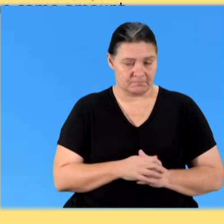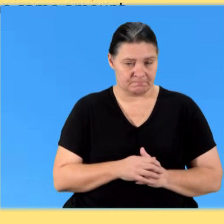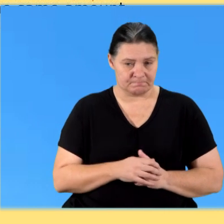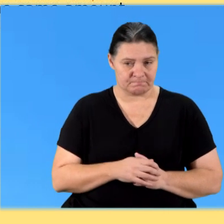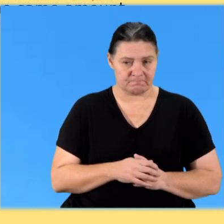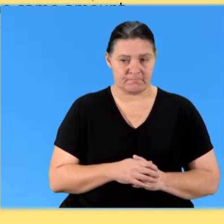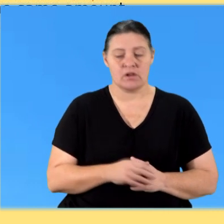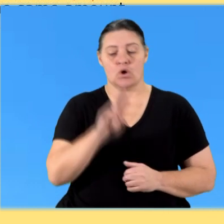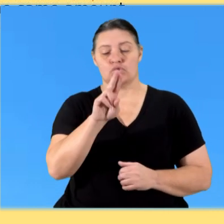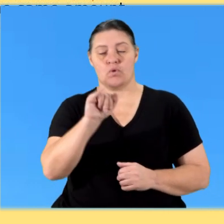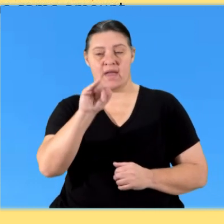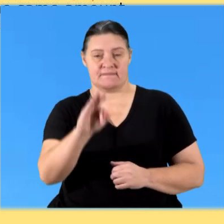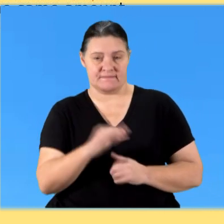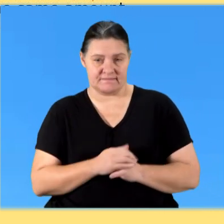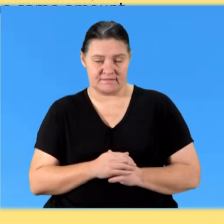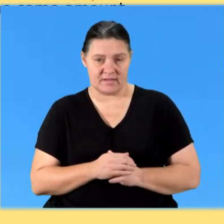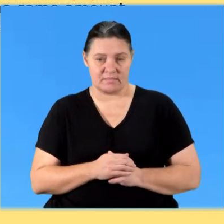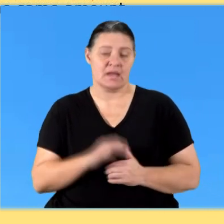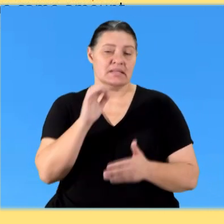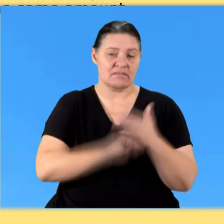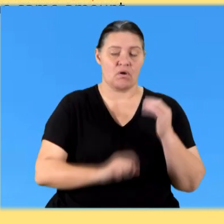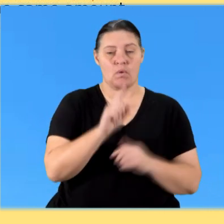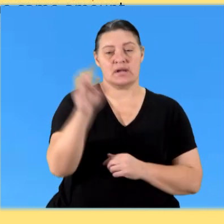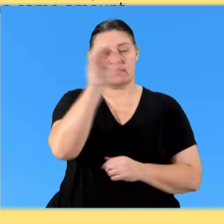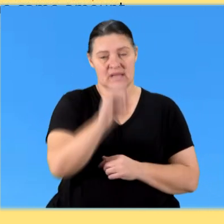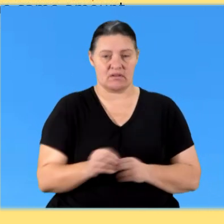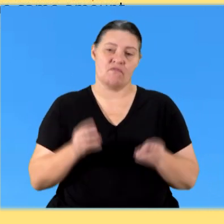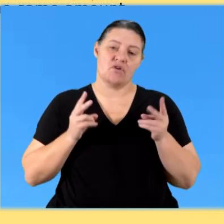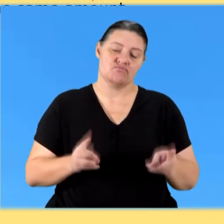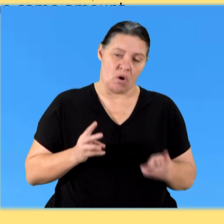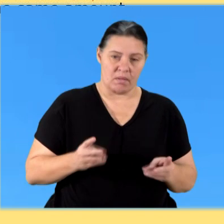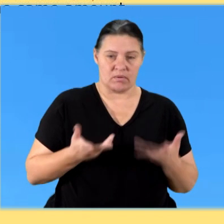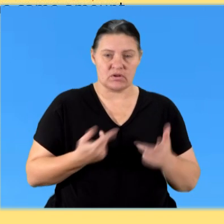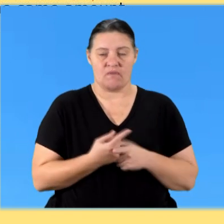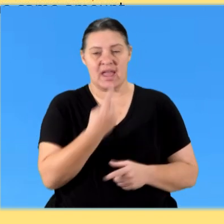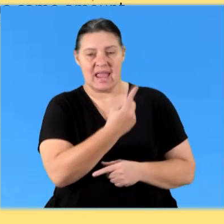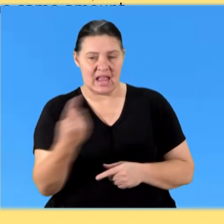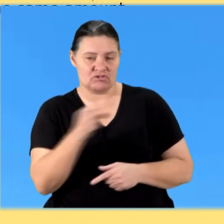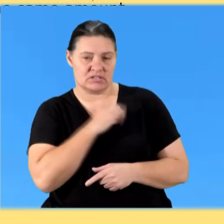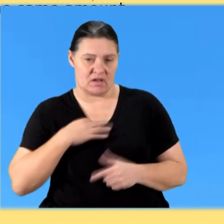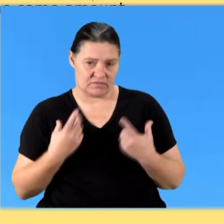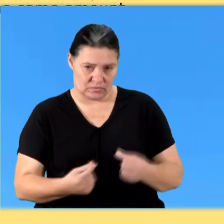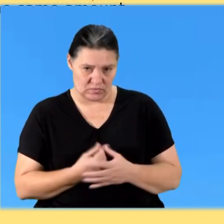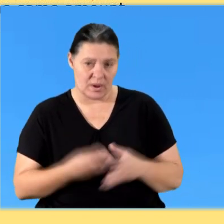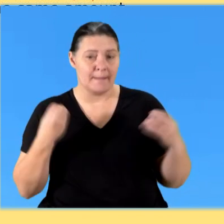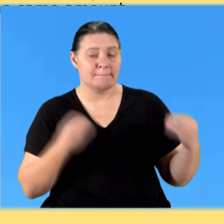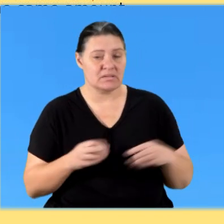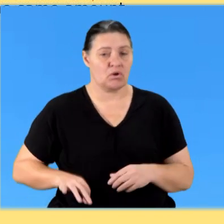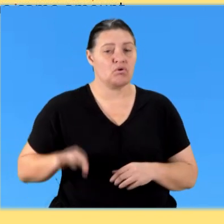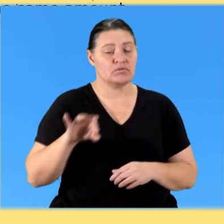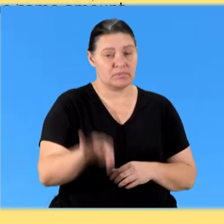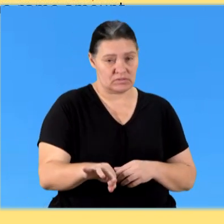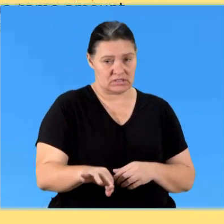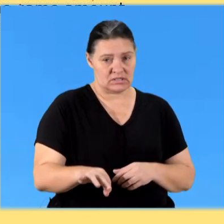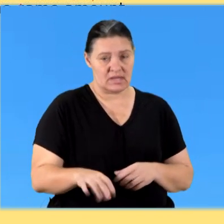contribution. UIF. A deduction of 1% of normal wage is made by each employee and the business